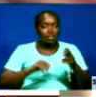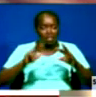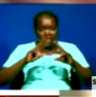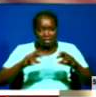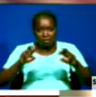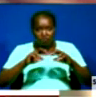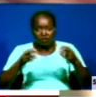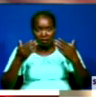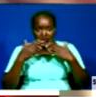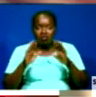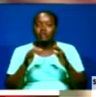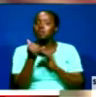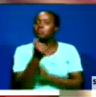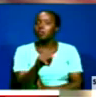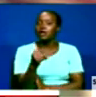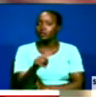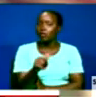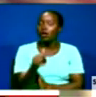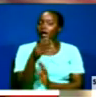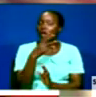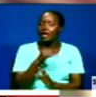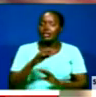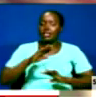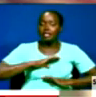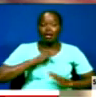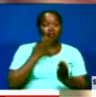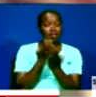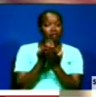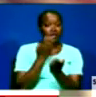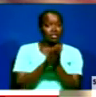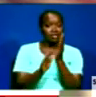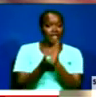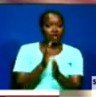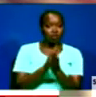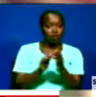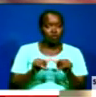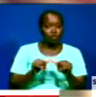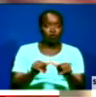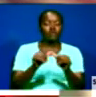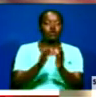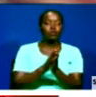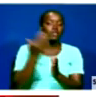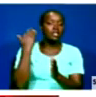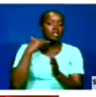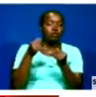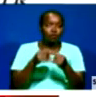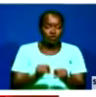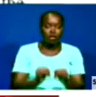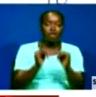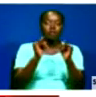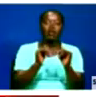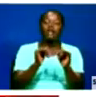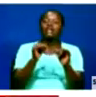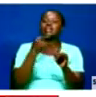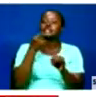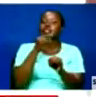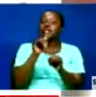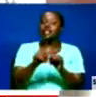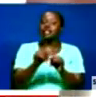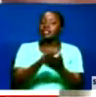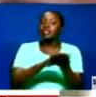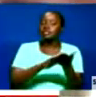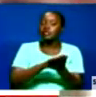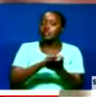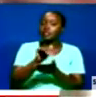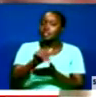been exhausted and there was no enough evidence to sustain the criminal trial. The agency says it has since established